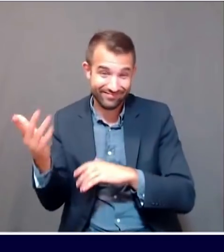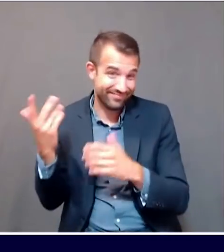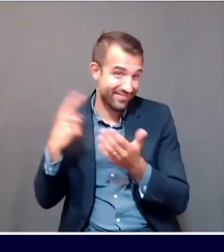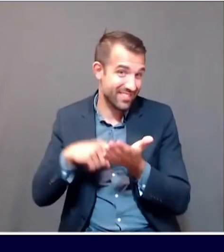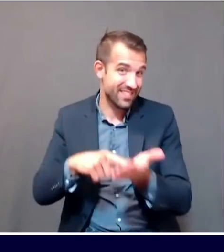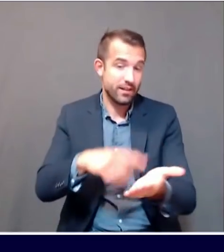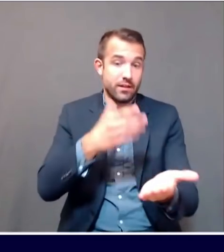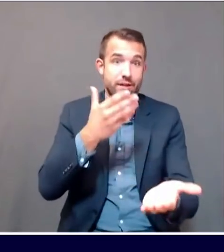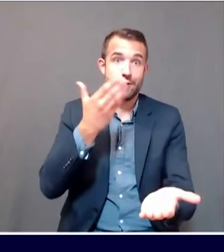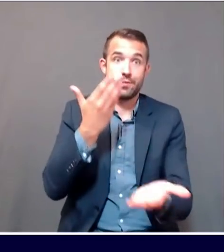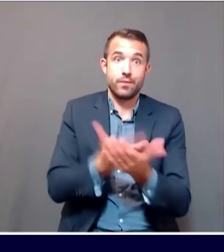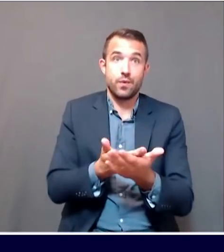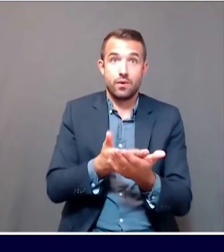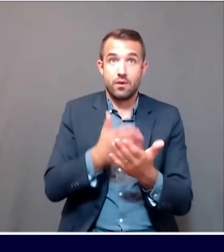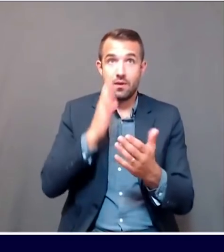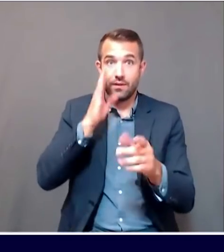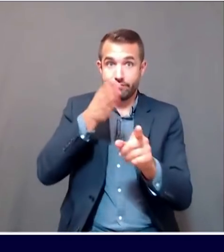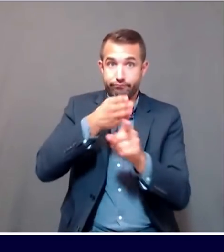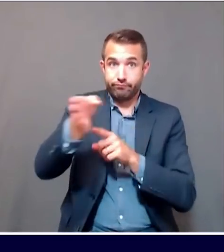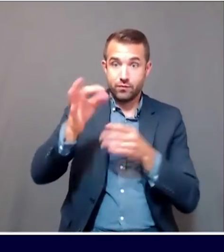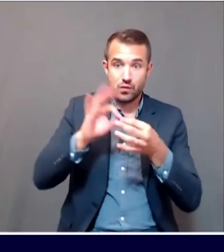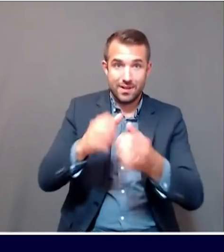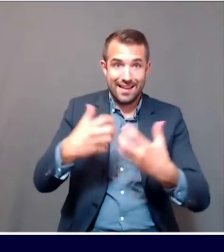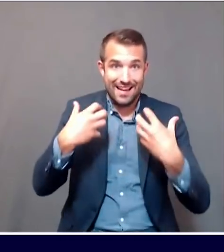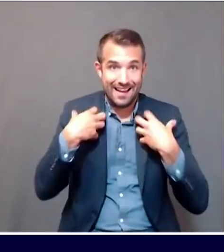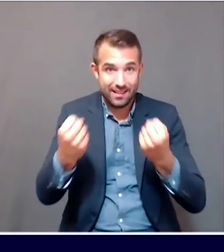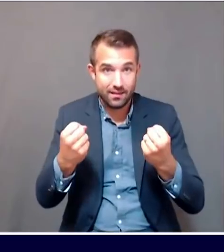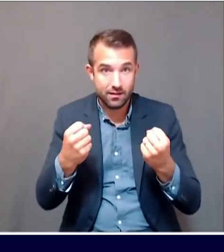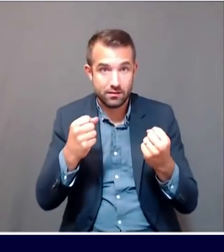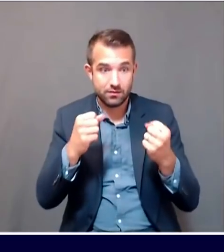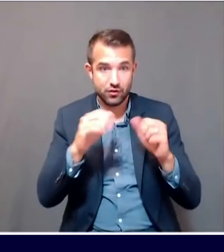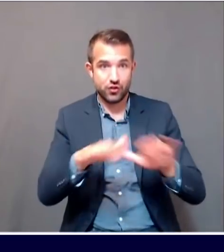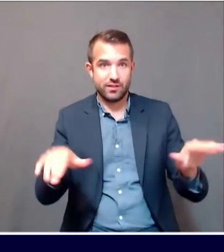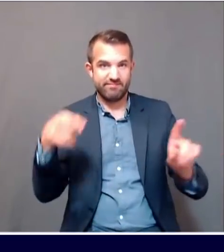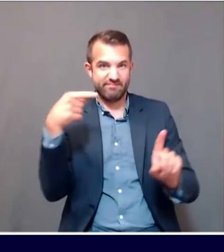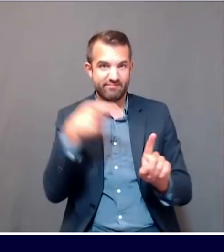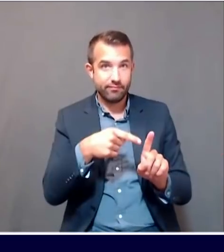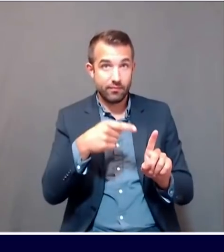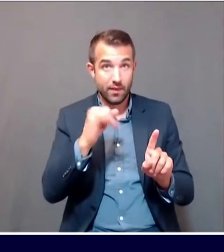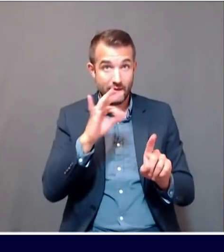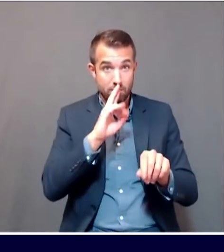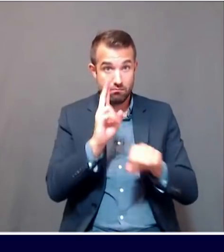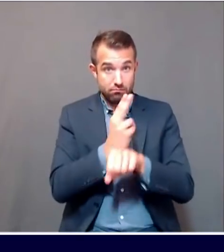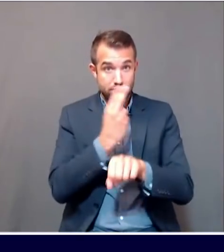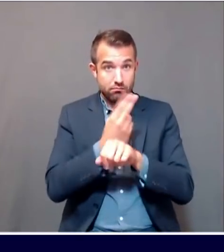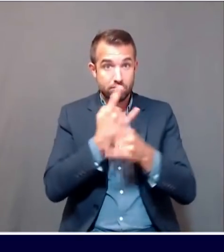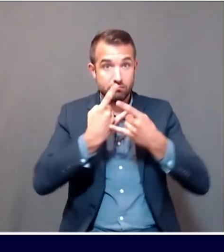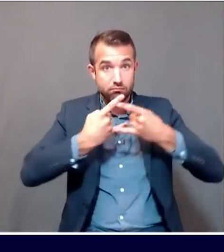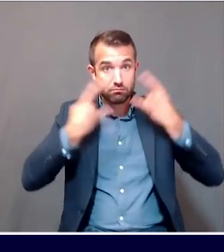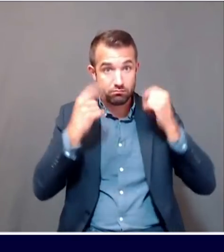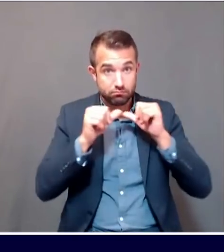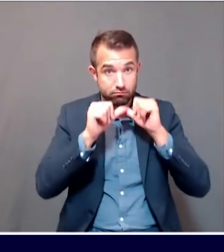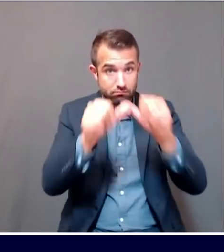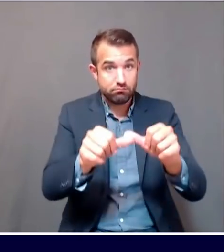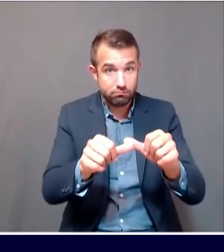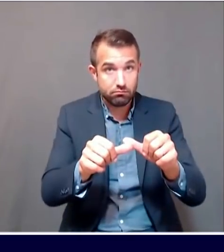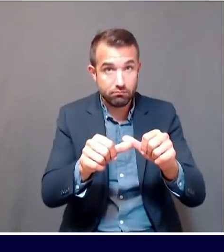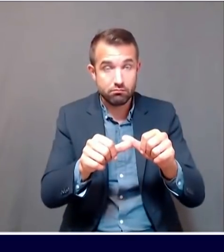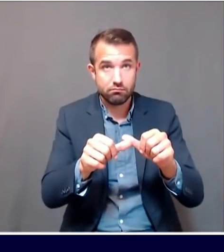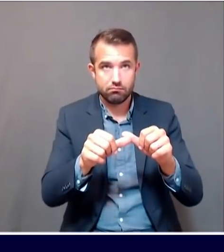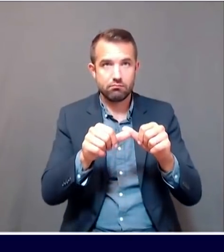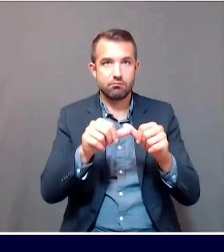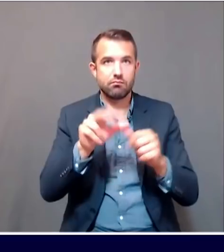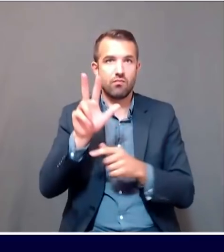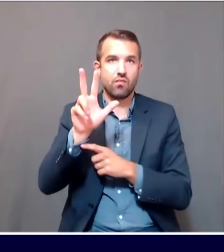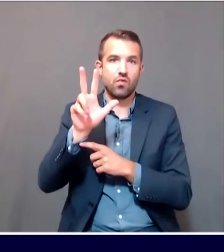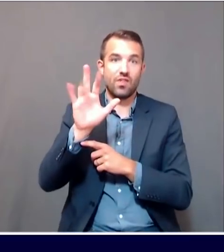health of children, they found that when face coverings were worn, 3 feet distance did not introduce